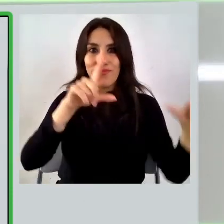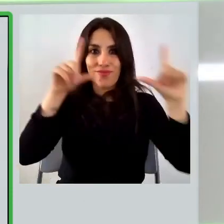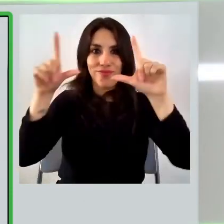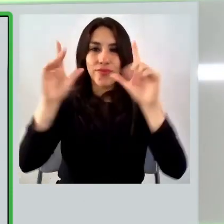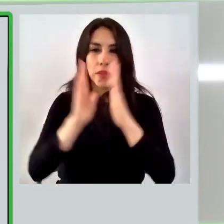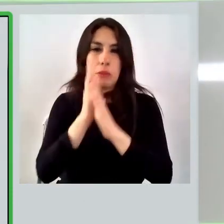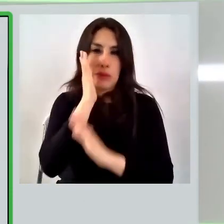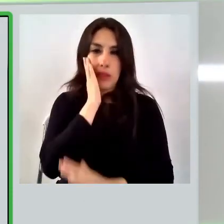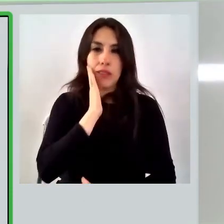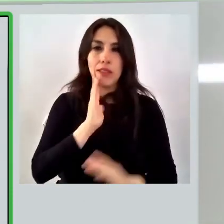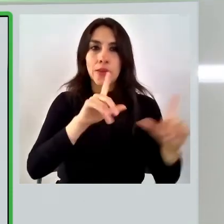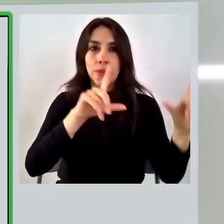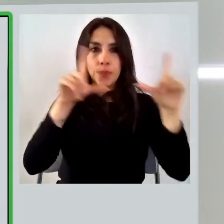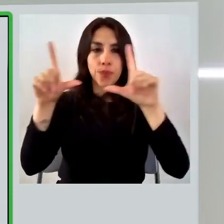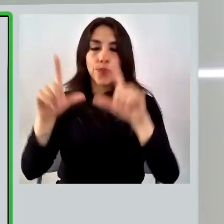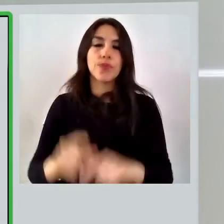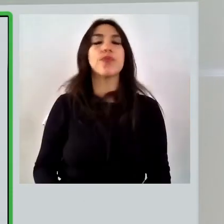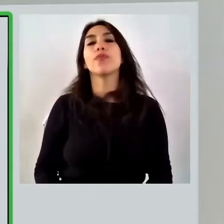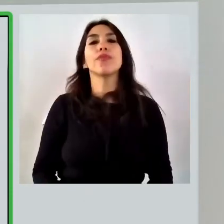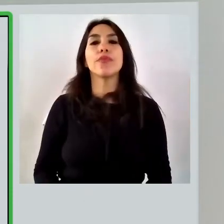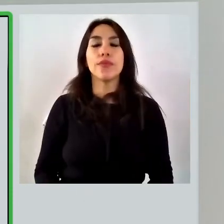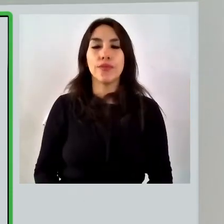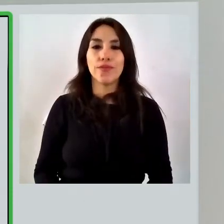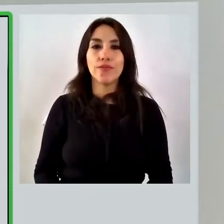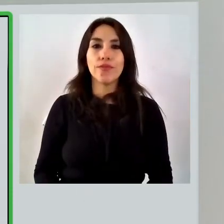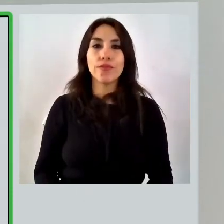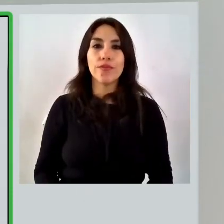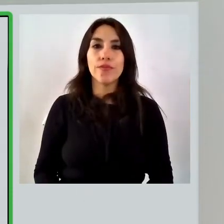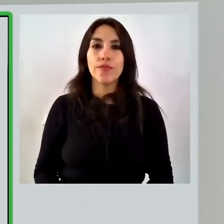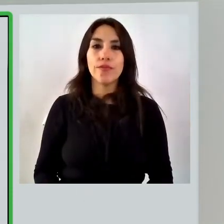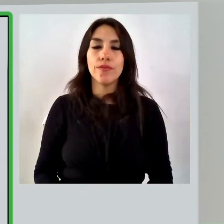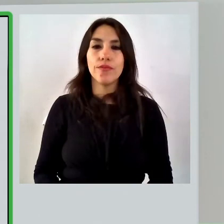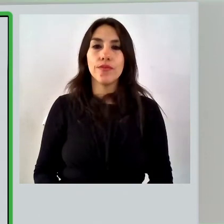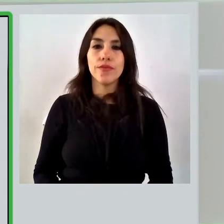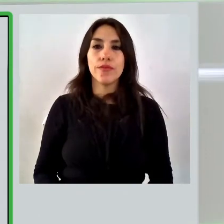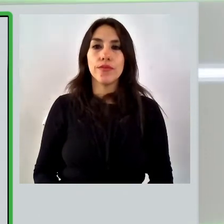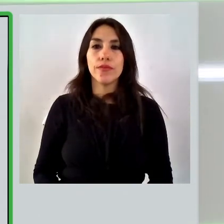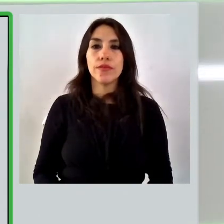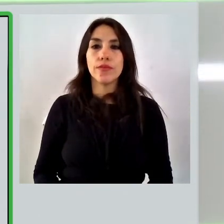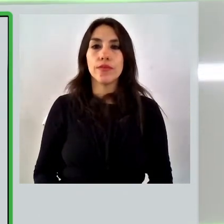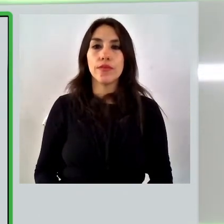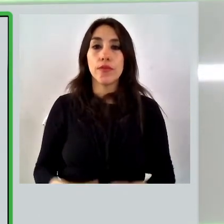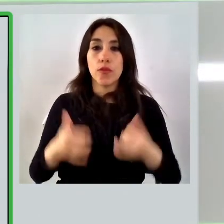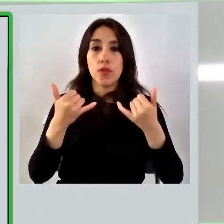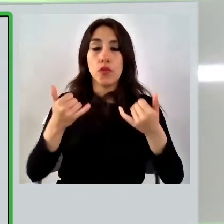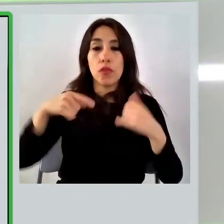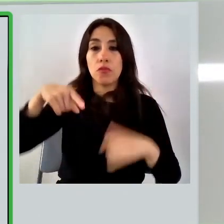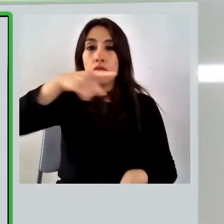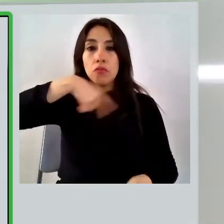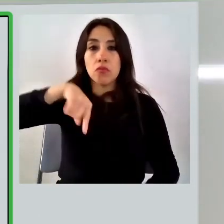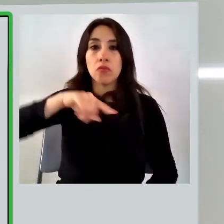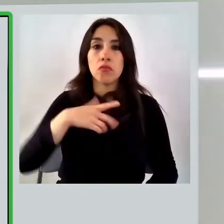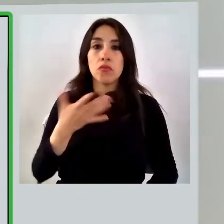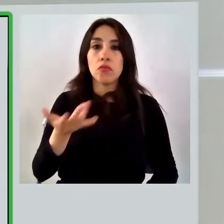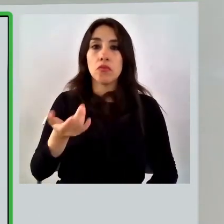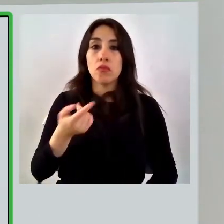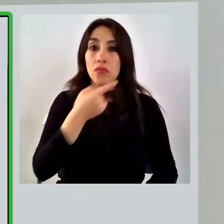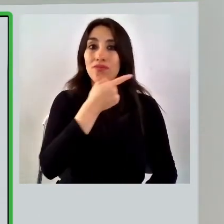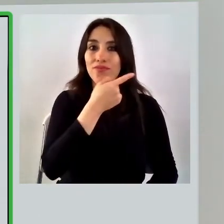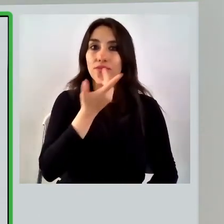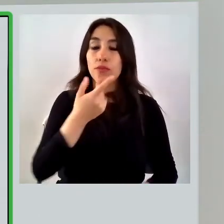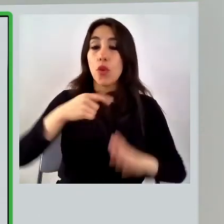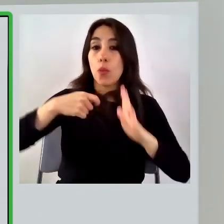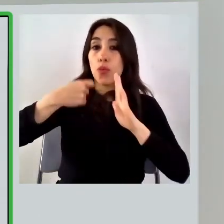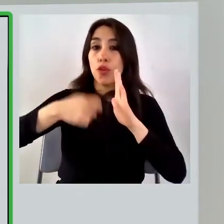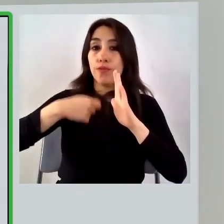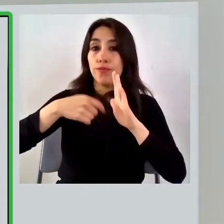Excellent. So Accenture have been on this journey with our Inclusion and Diversity Research Program, which traditionally has been focused on,